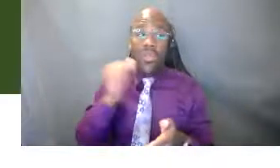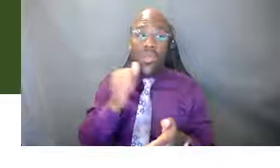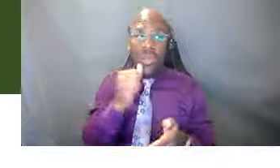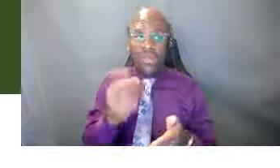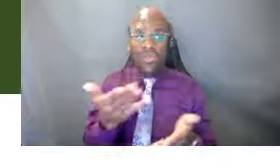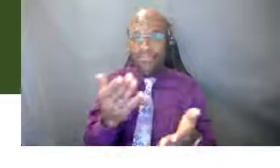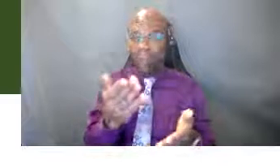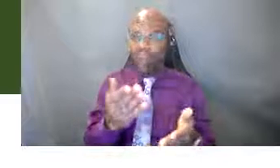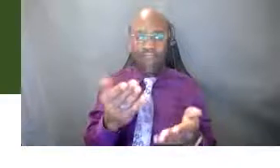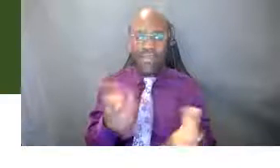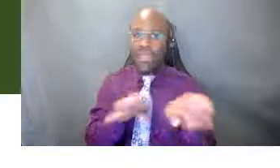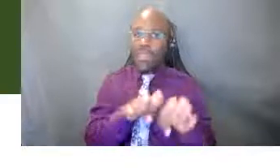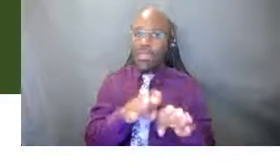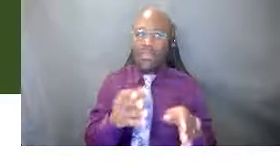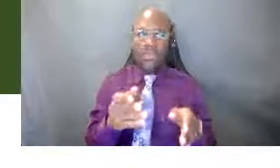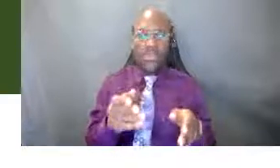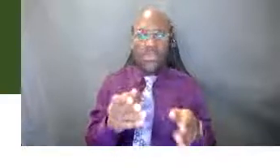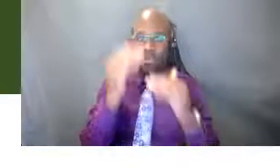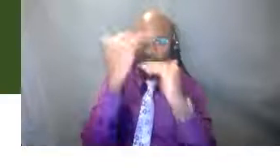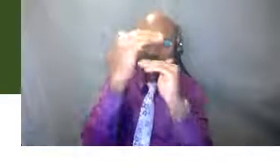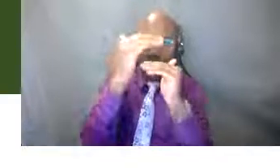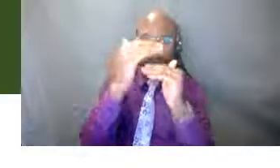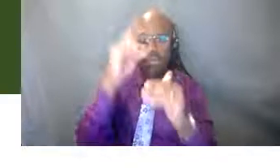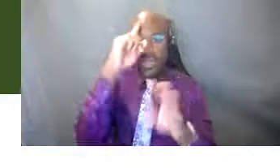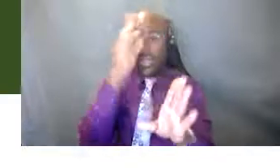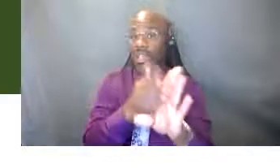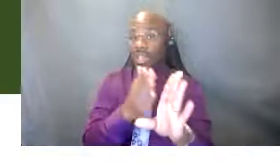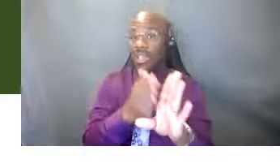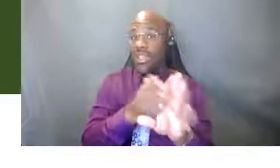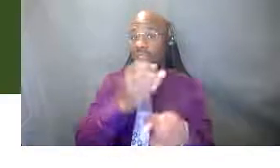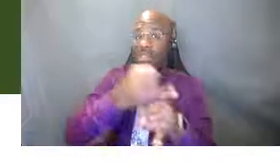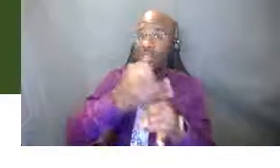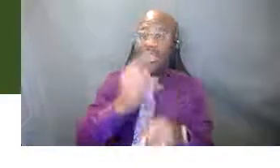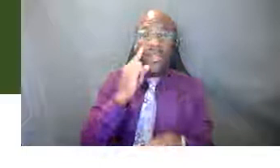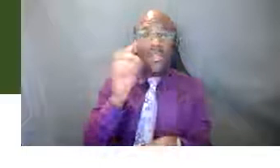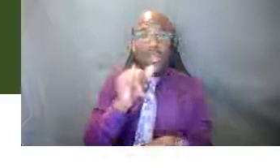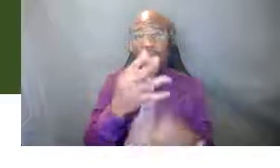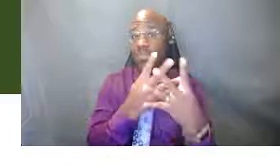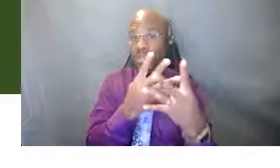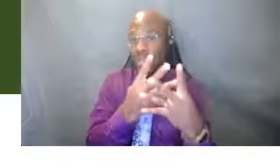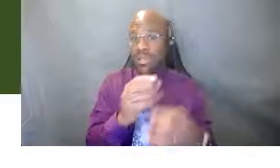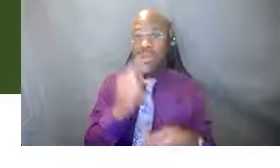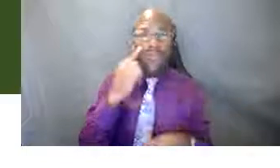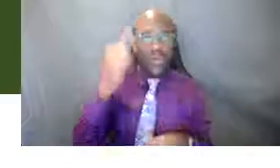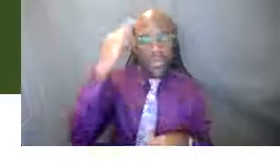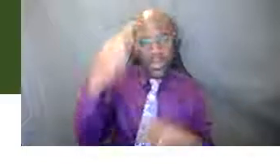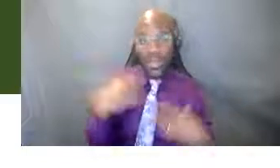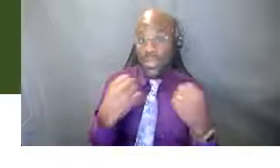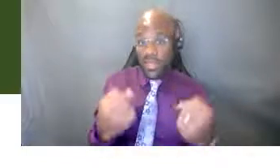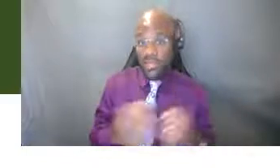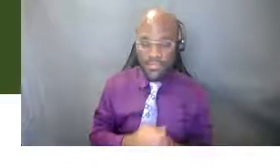psychiatric facility. So it's the most restricted setting to receive psychiatric services.